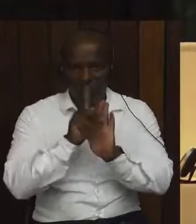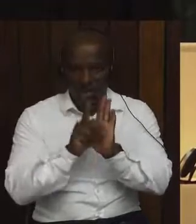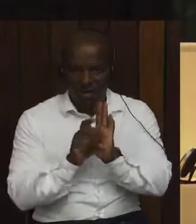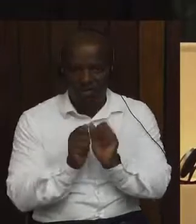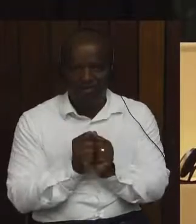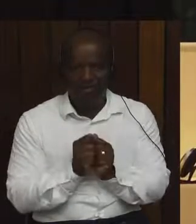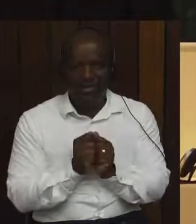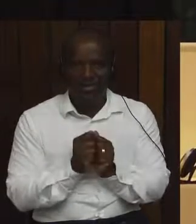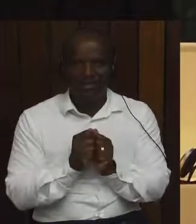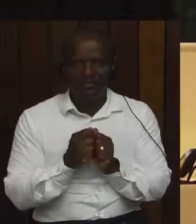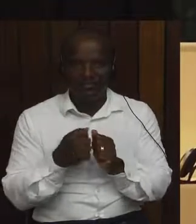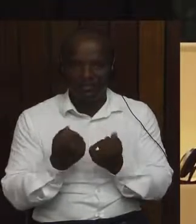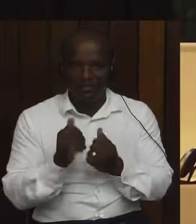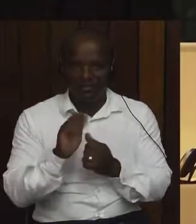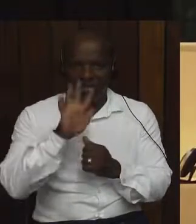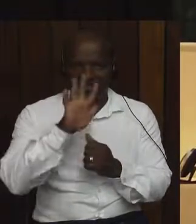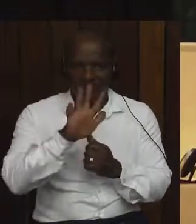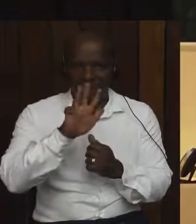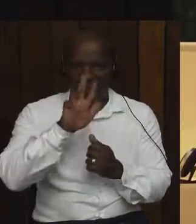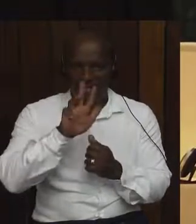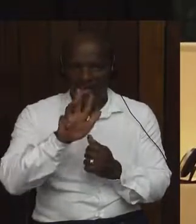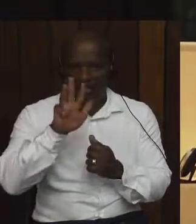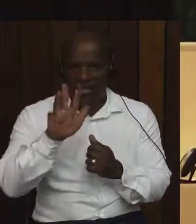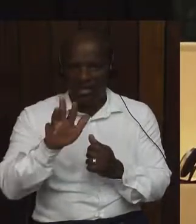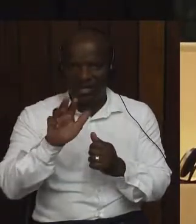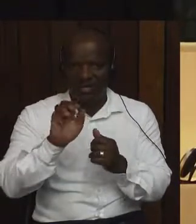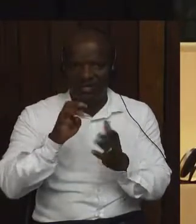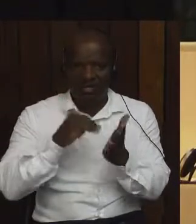budget was reduced by 599 million.